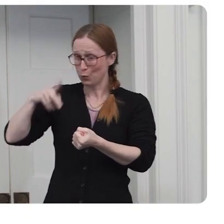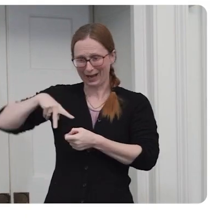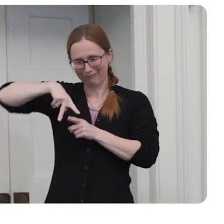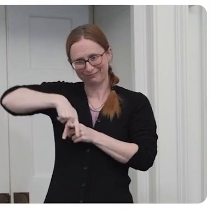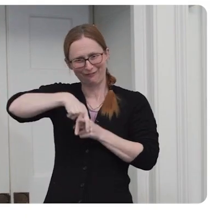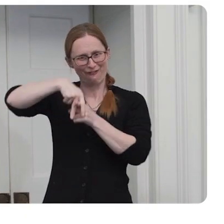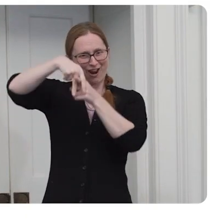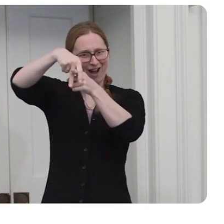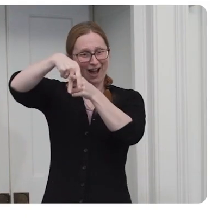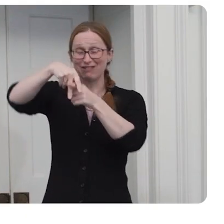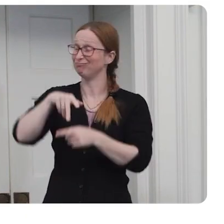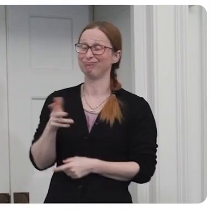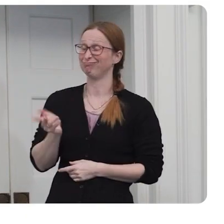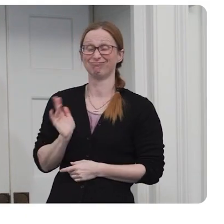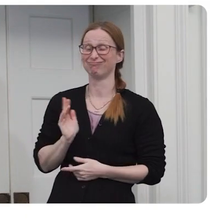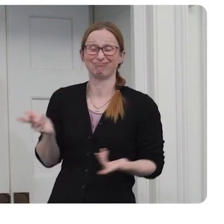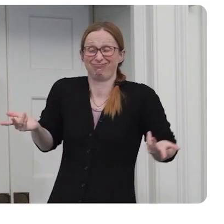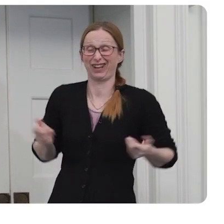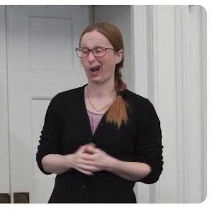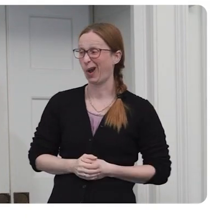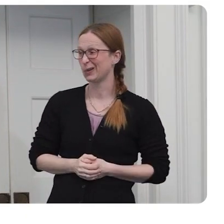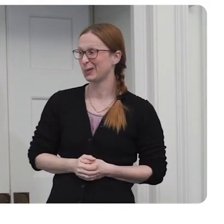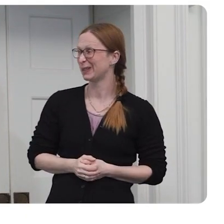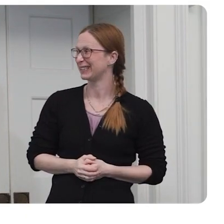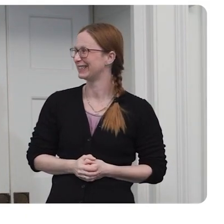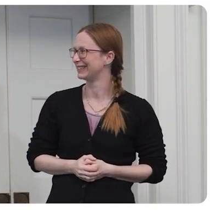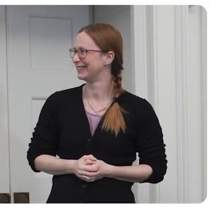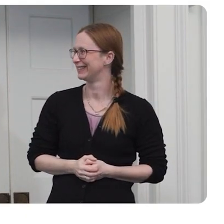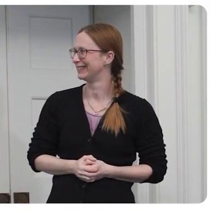Do you feel like you fly? No.